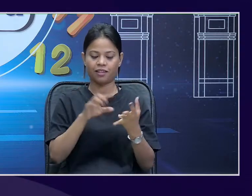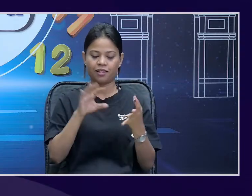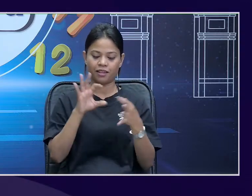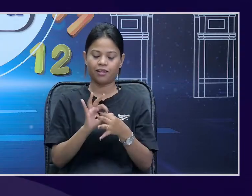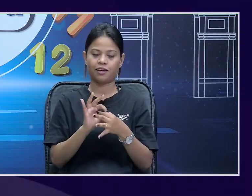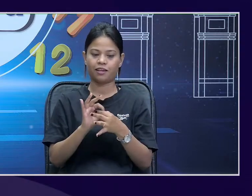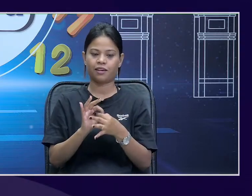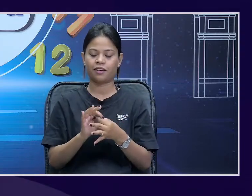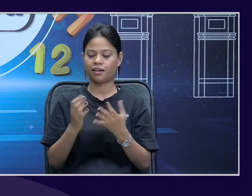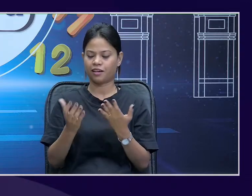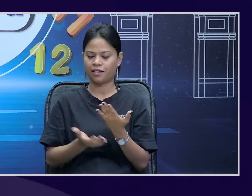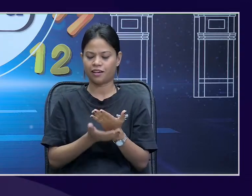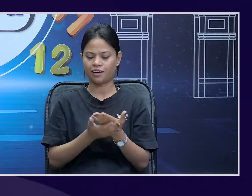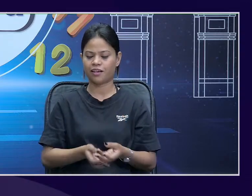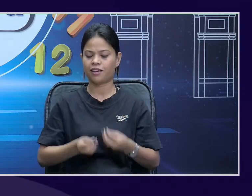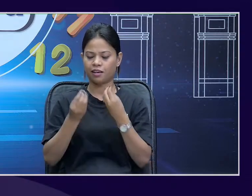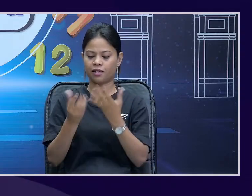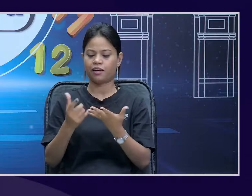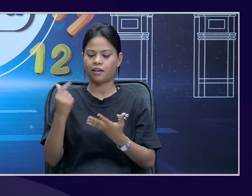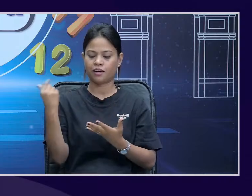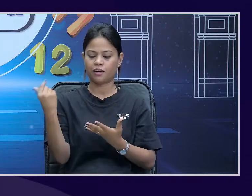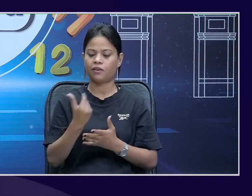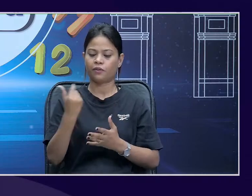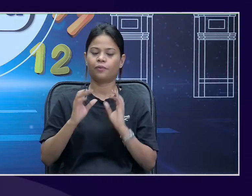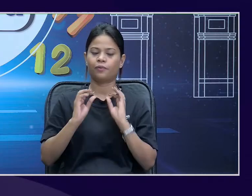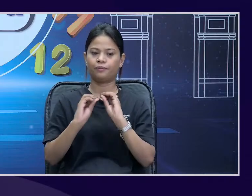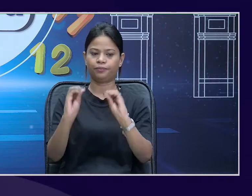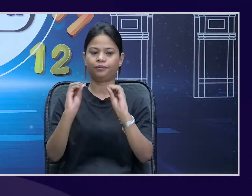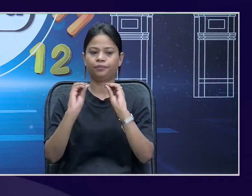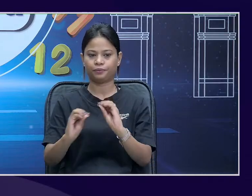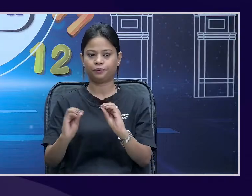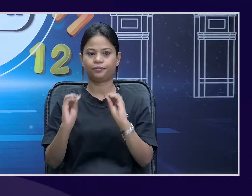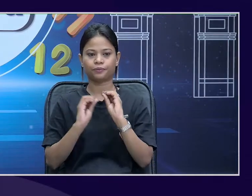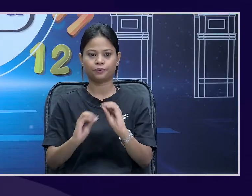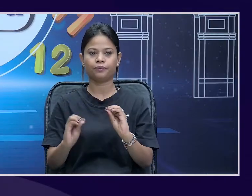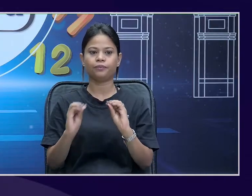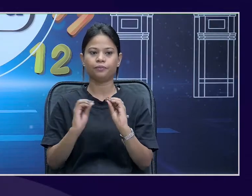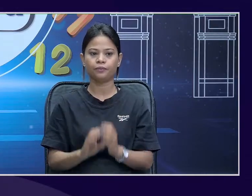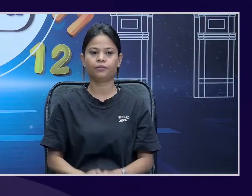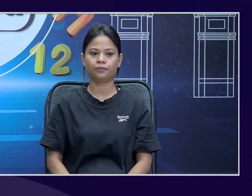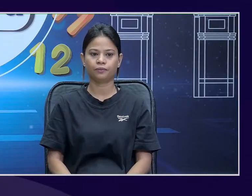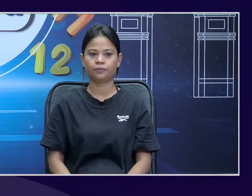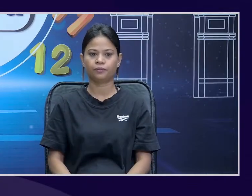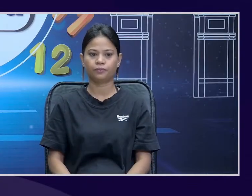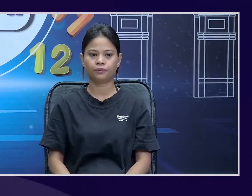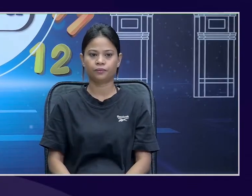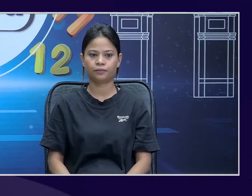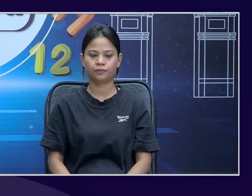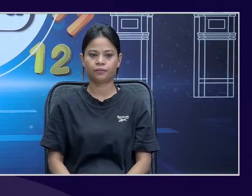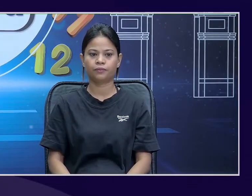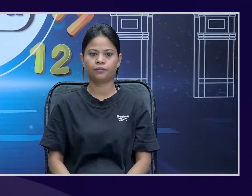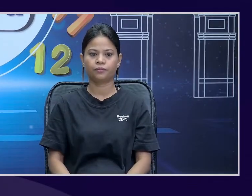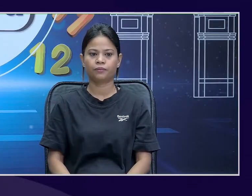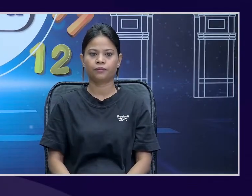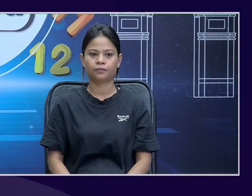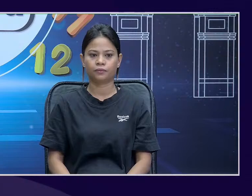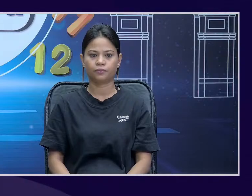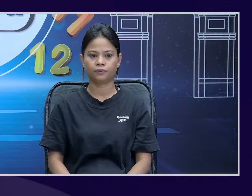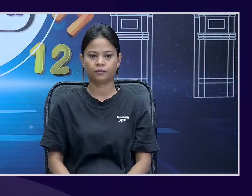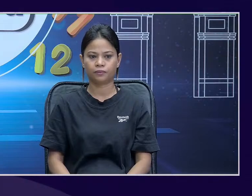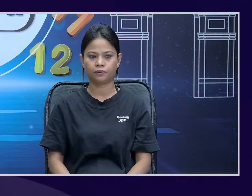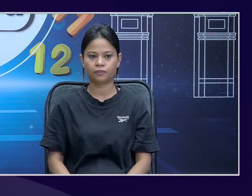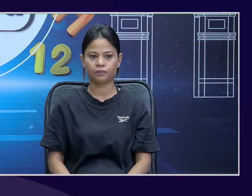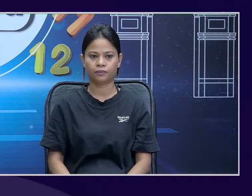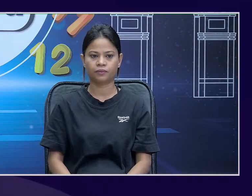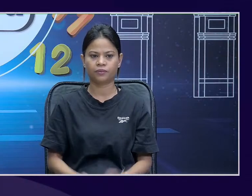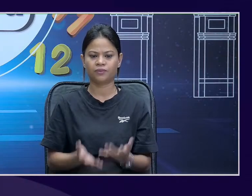time that we put on the video or the same sentence comes out. Okay. When we speak,